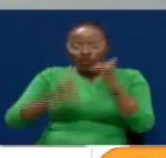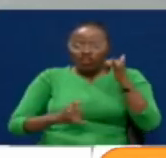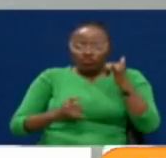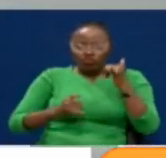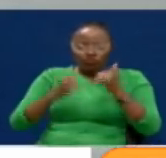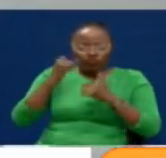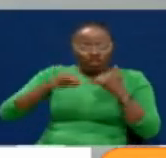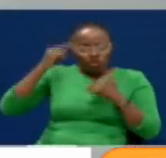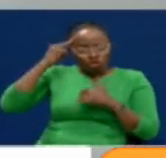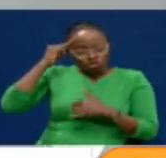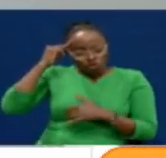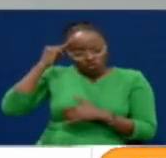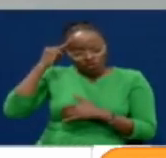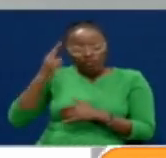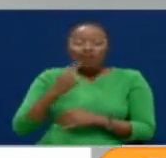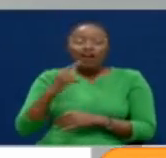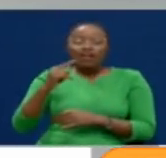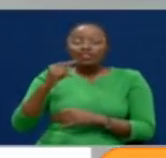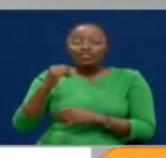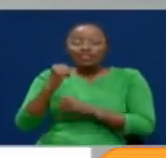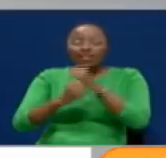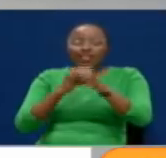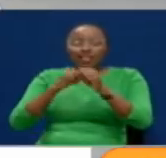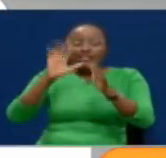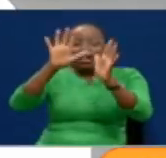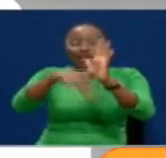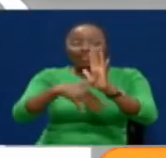man and 100 years later.